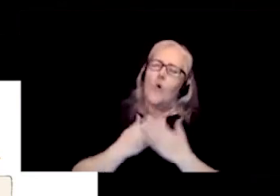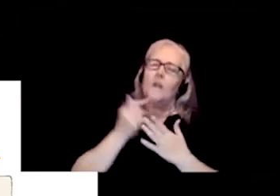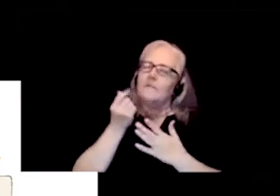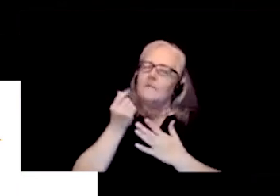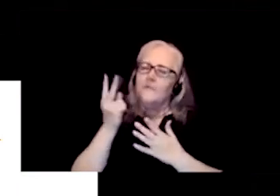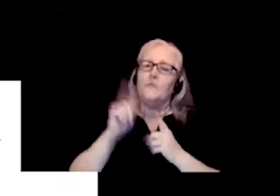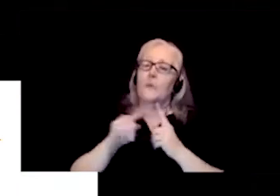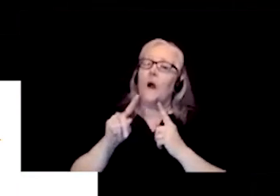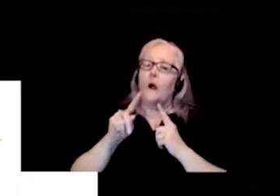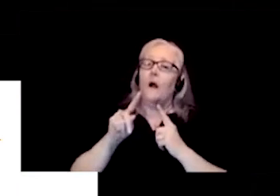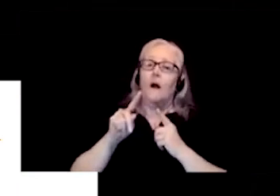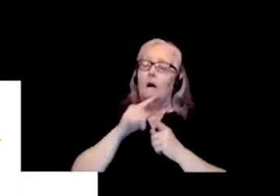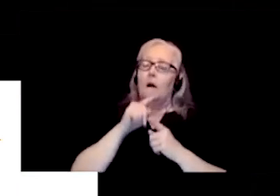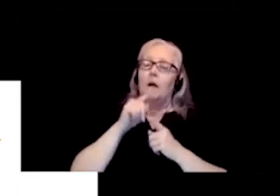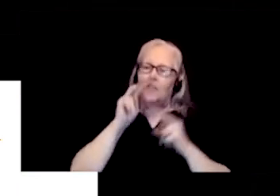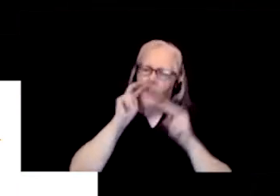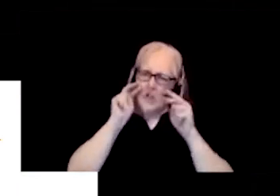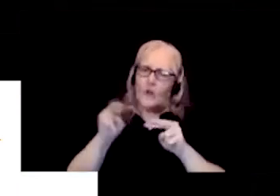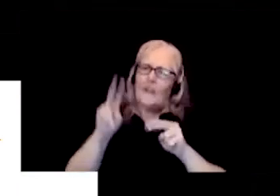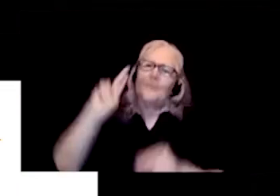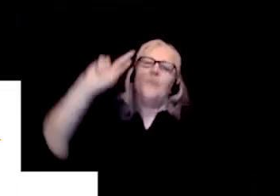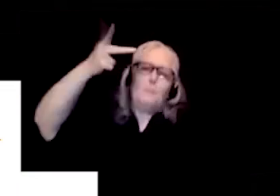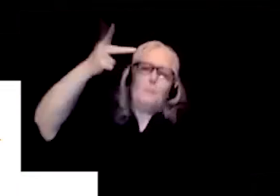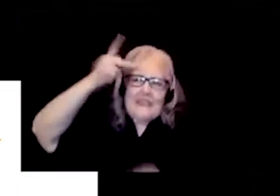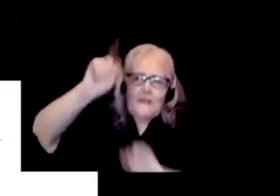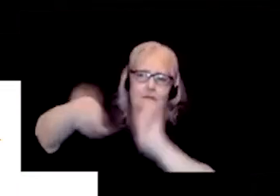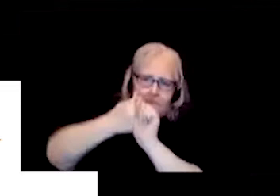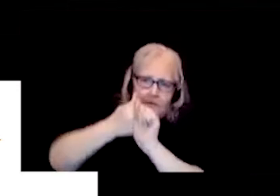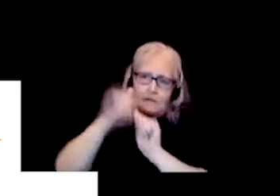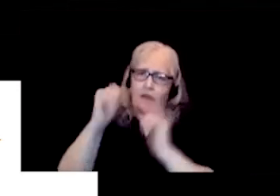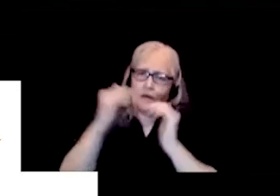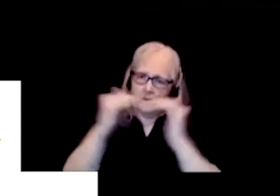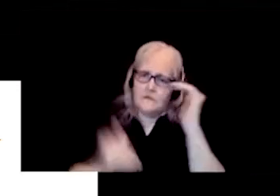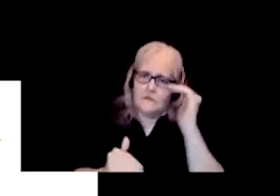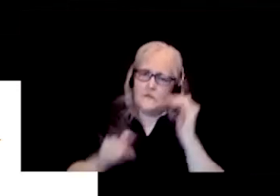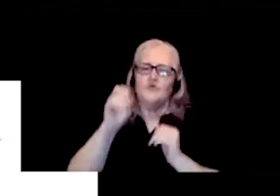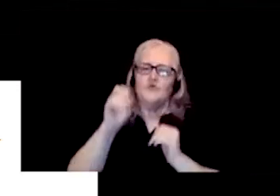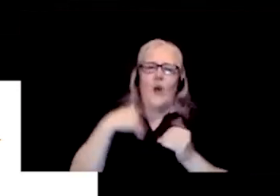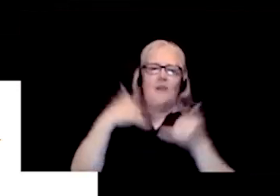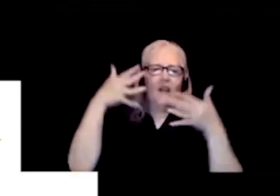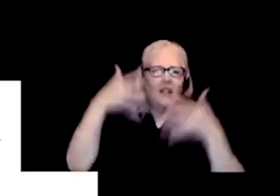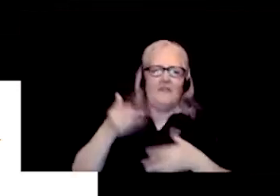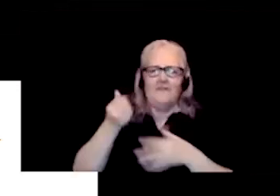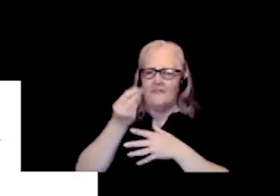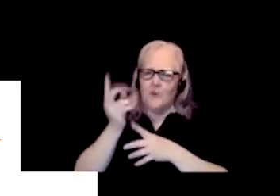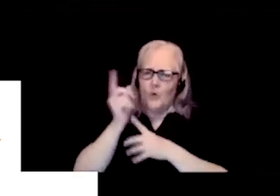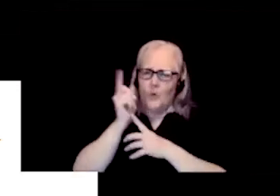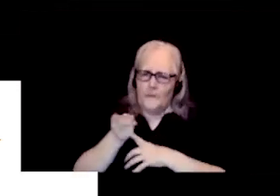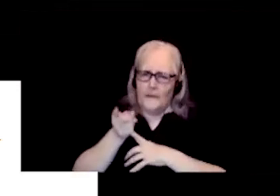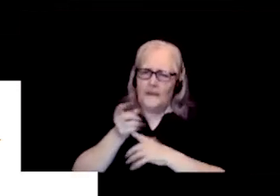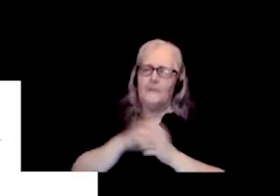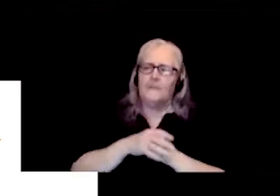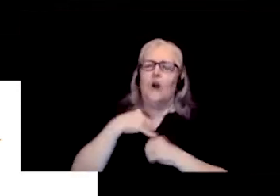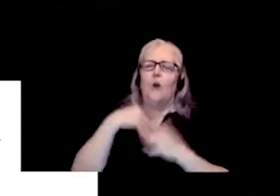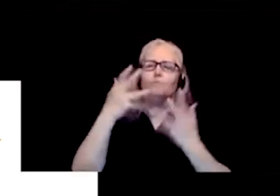political determinants of health inequities. So I want to quickly, in the last few minutes that I have, raise some of